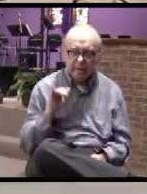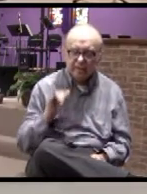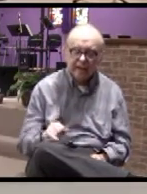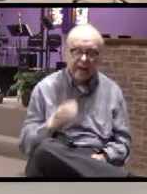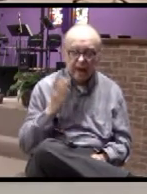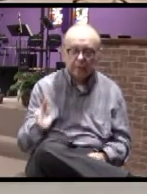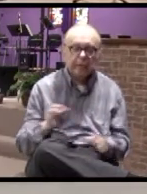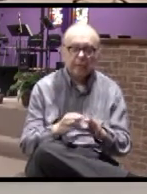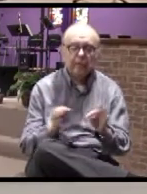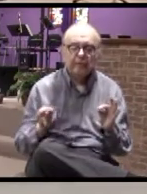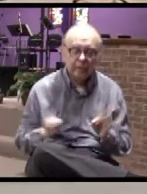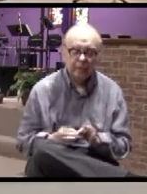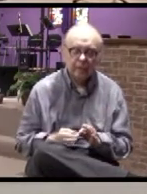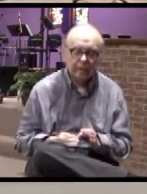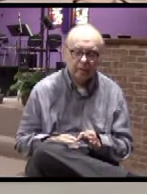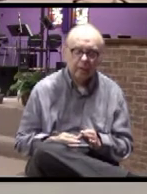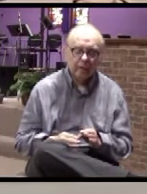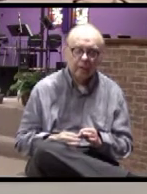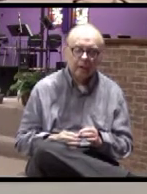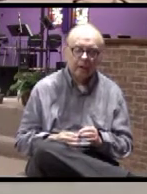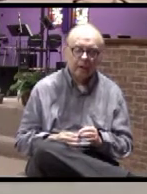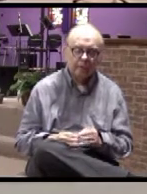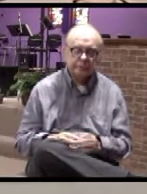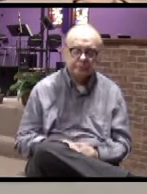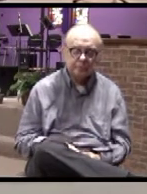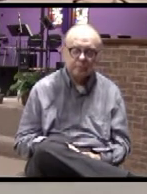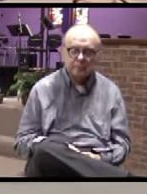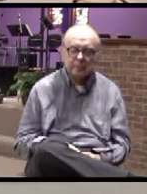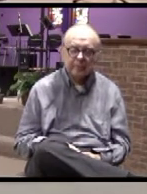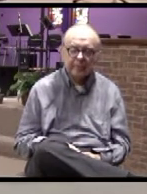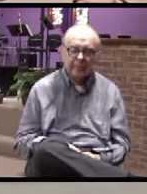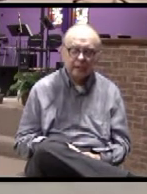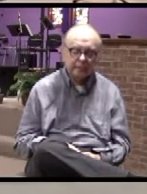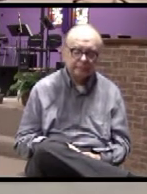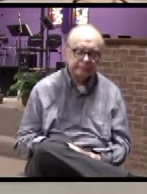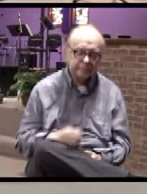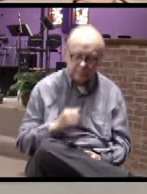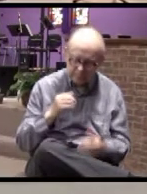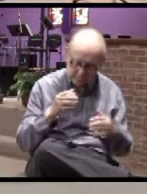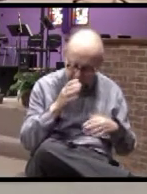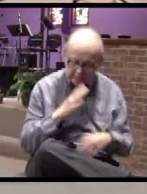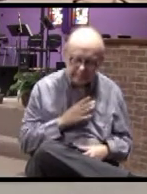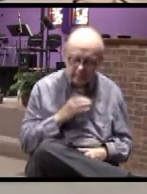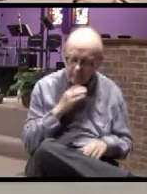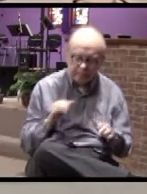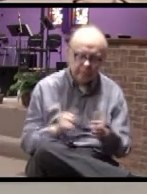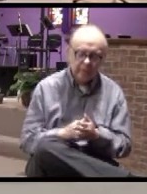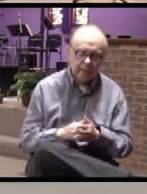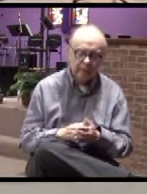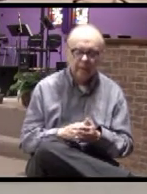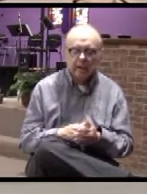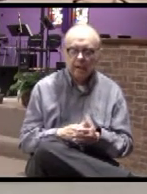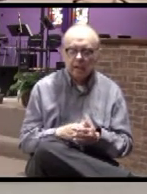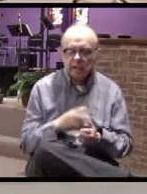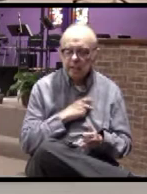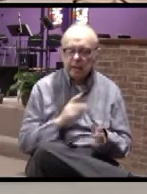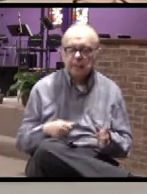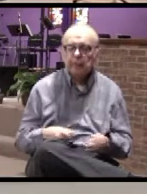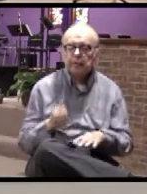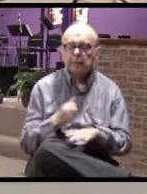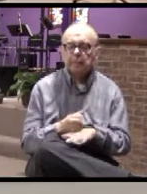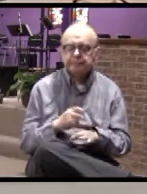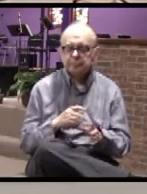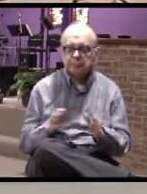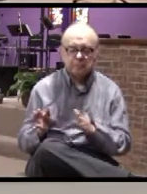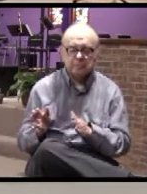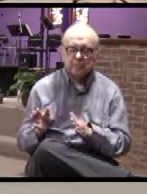here while they're there. He wouldn't do that, so the king had to come up with another plan. So, okay, if he won't